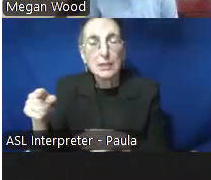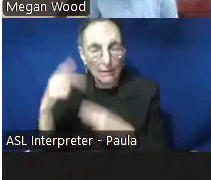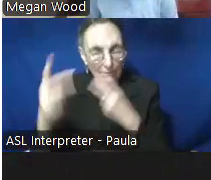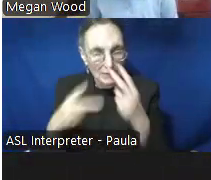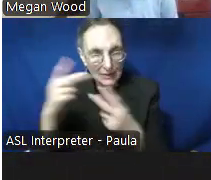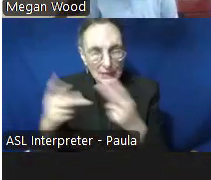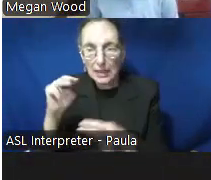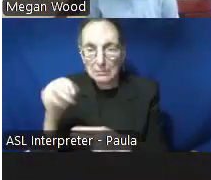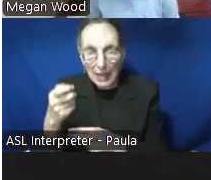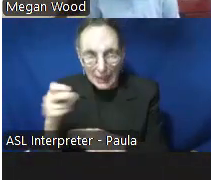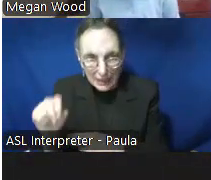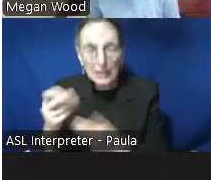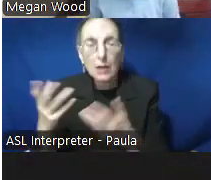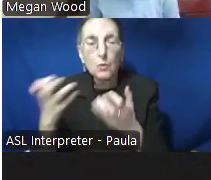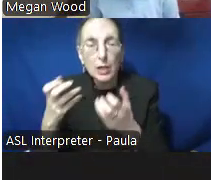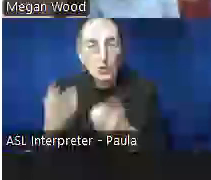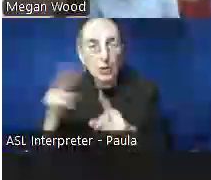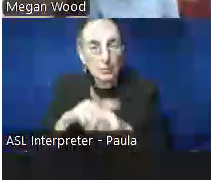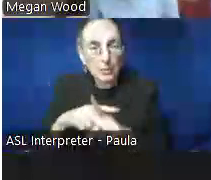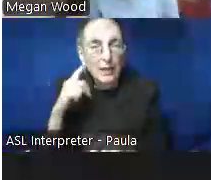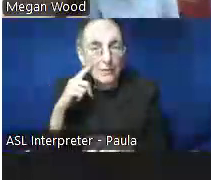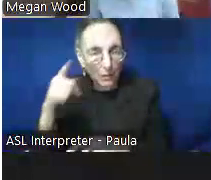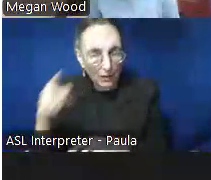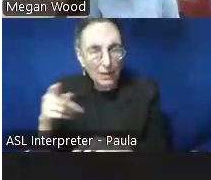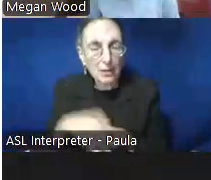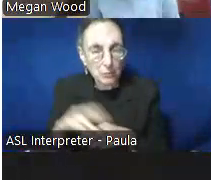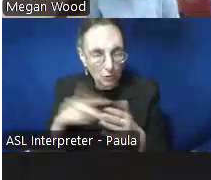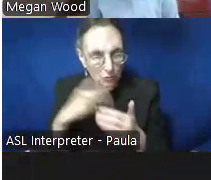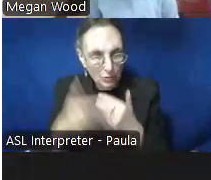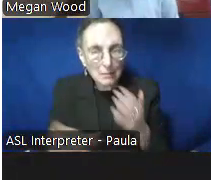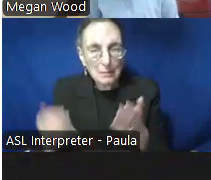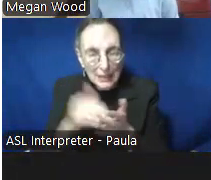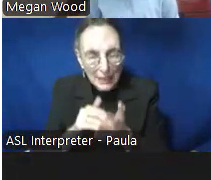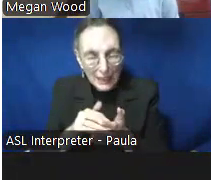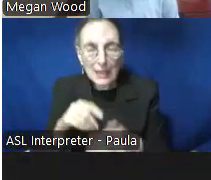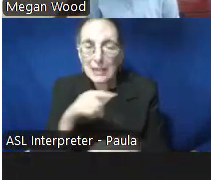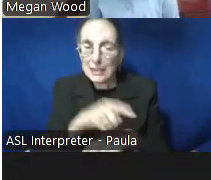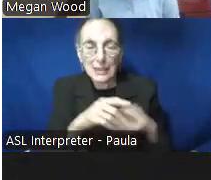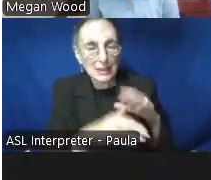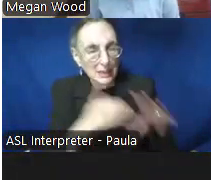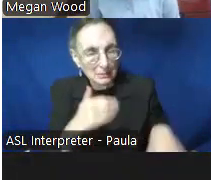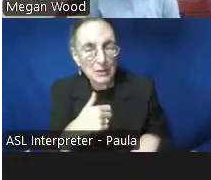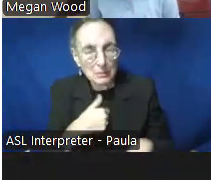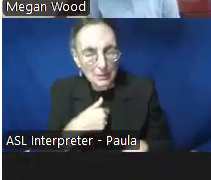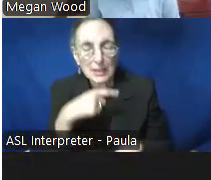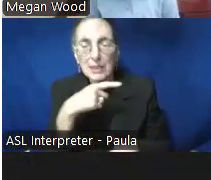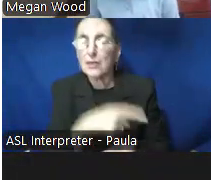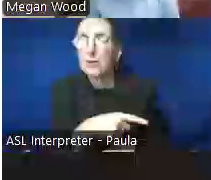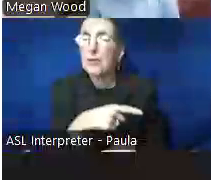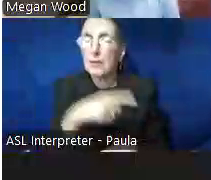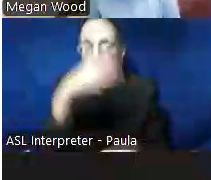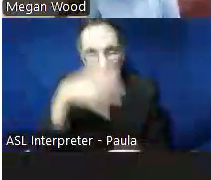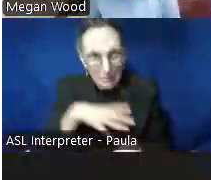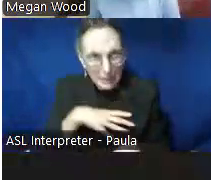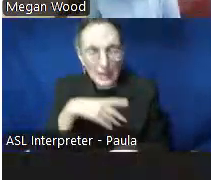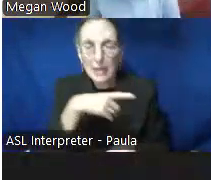again. And she had emailed me like, I have this gentleman, he said he was there to visit you. Can you